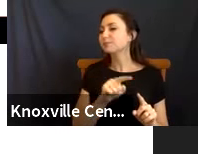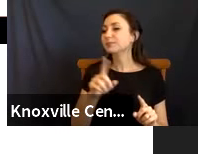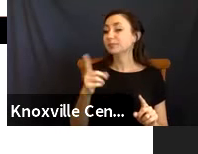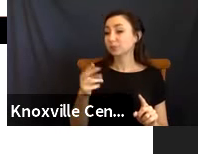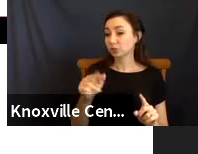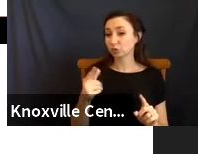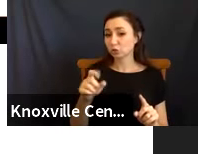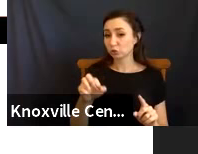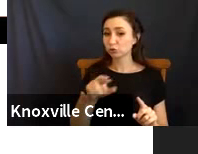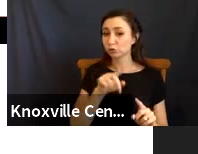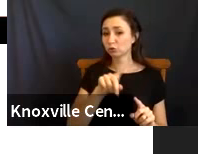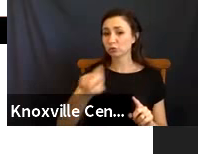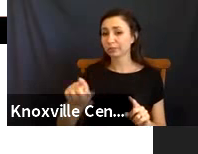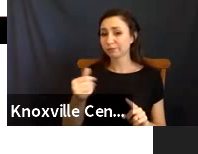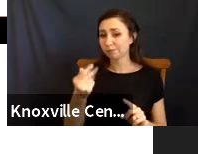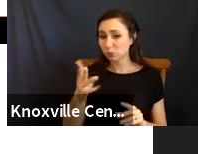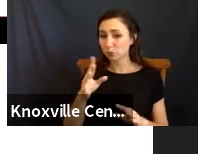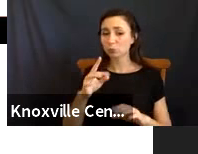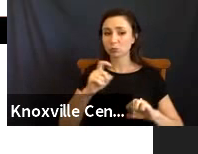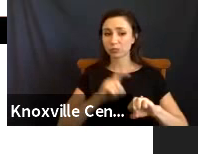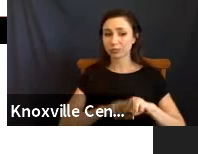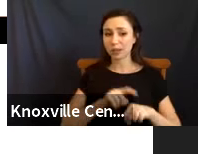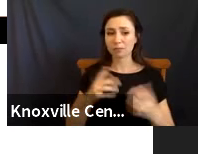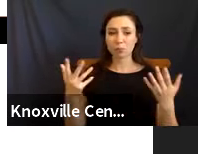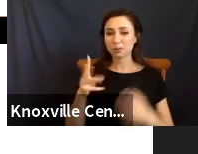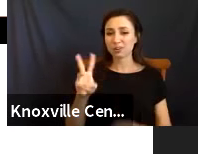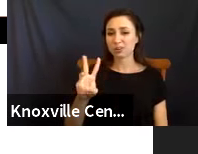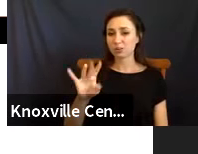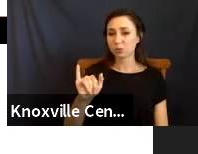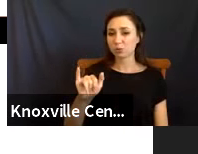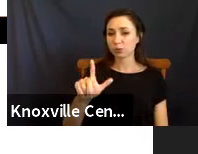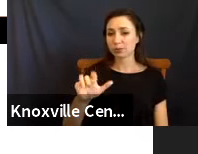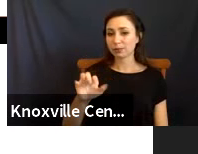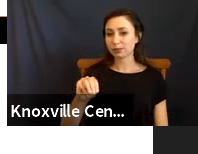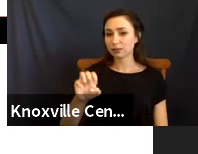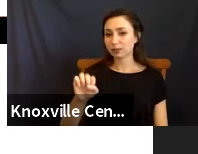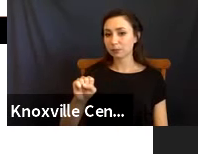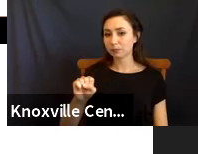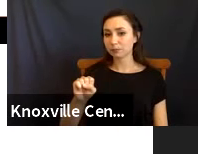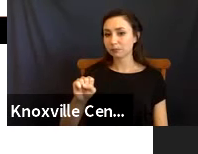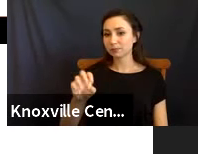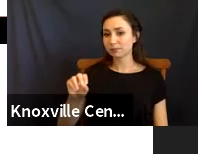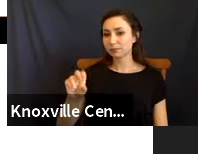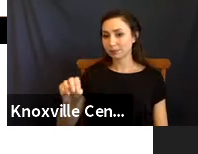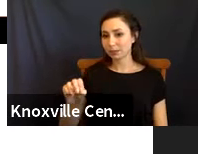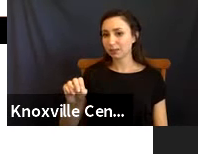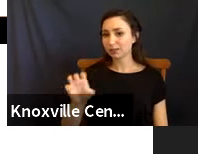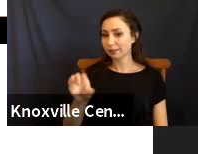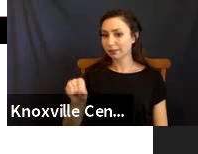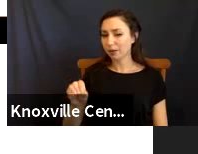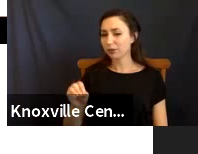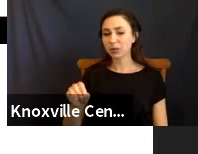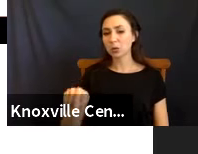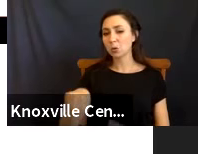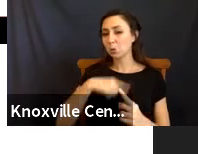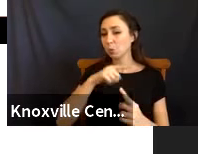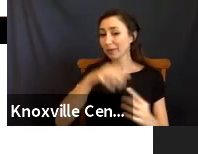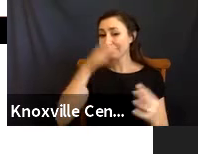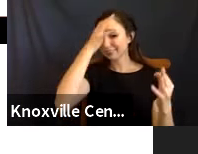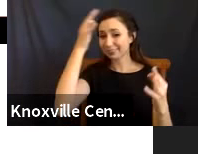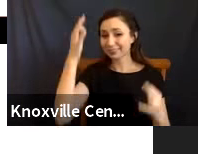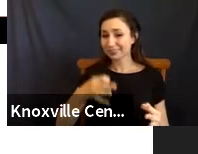what Williamson County used to decide to lift their mask mandate. And as far as we can